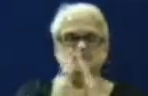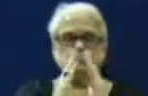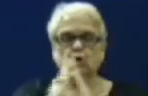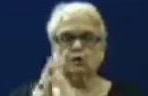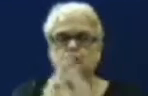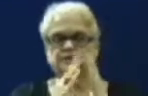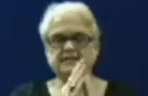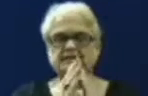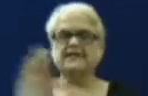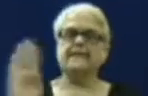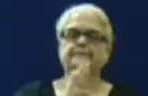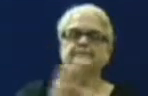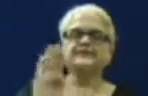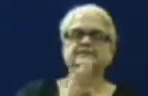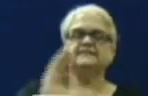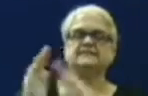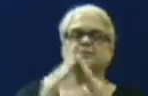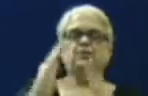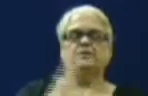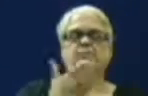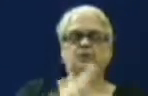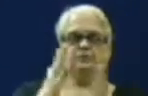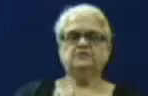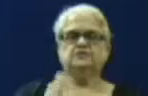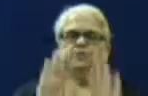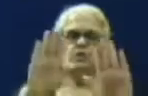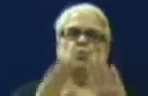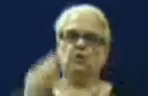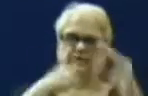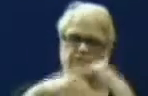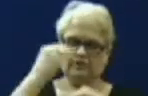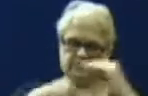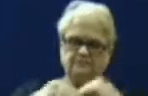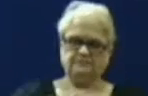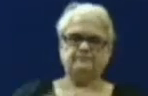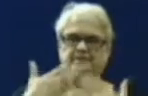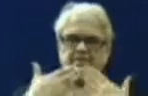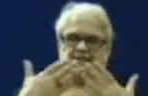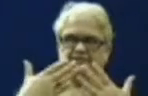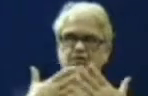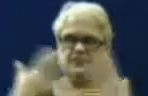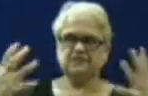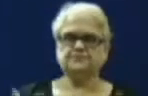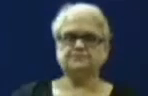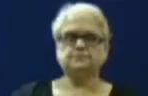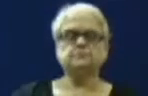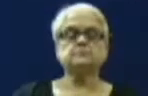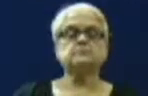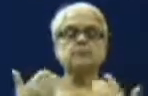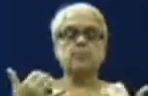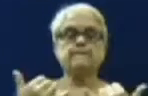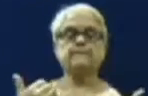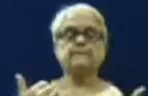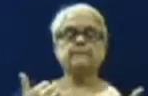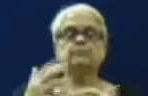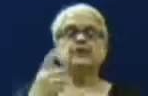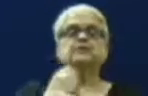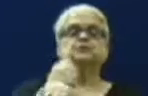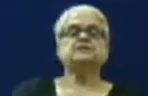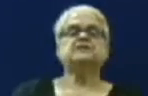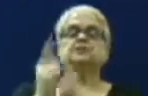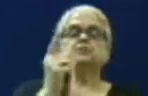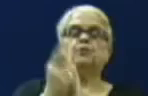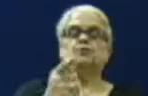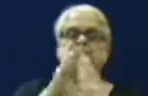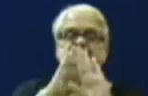business and community partners. And we had a wonderful dinner for which we're grateful. At this time, I'd ask that you join us for our traditional moment